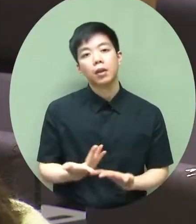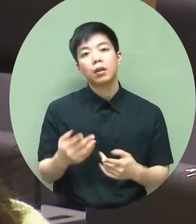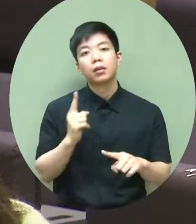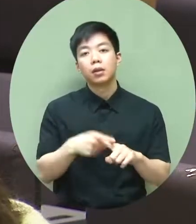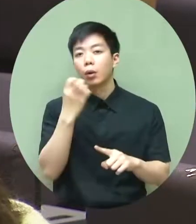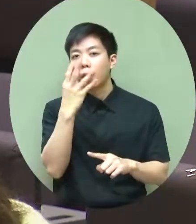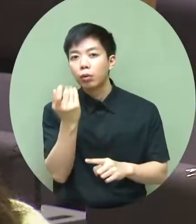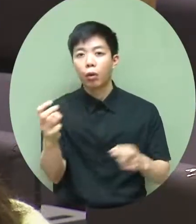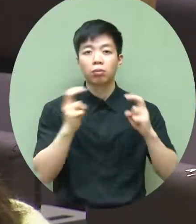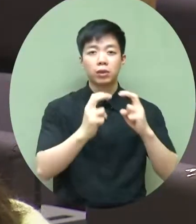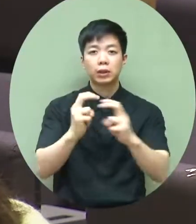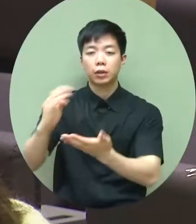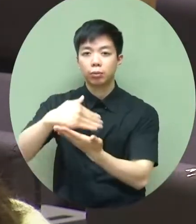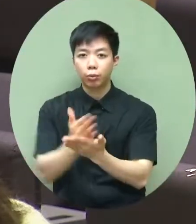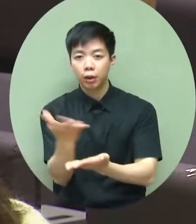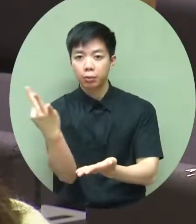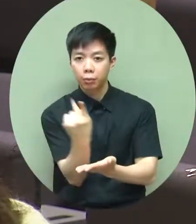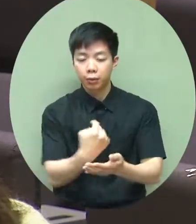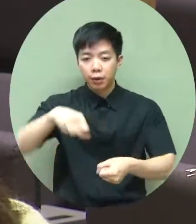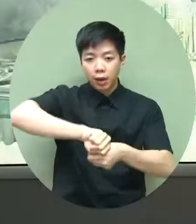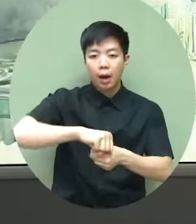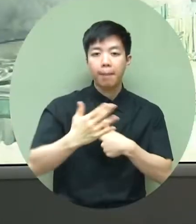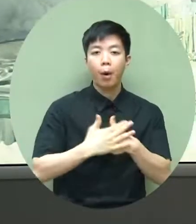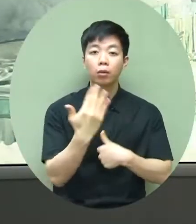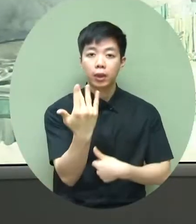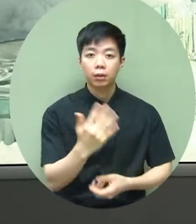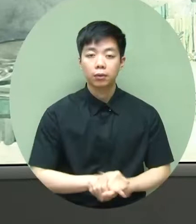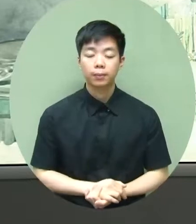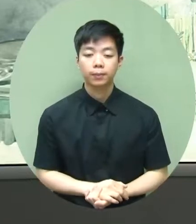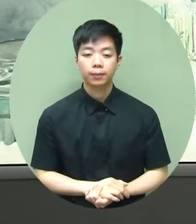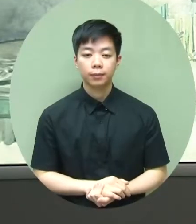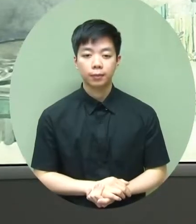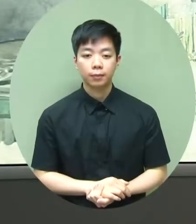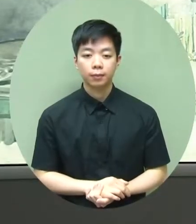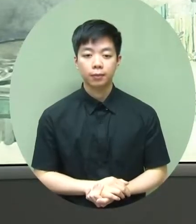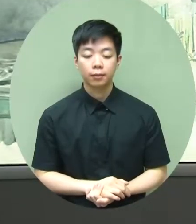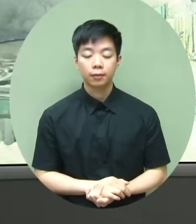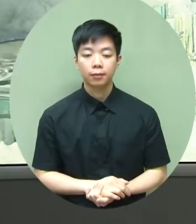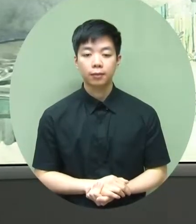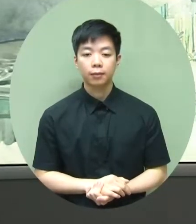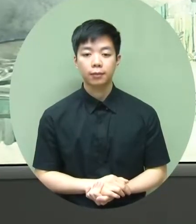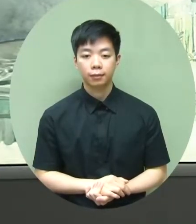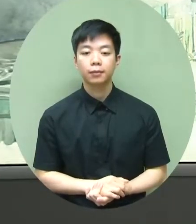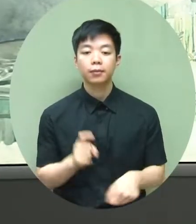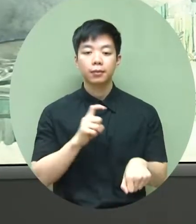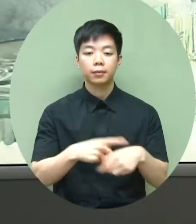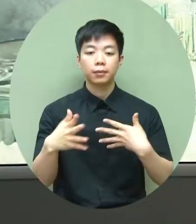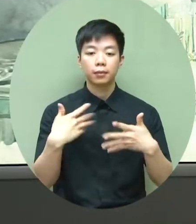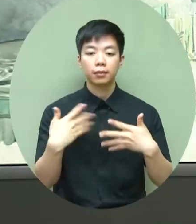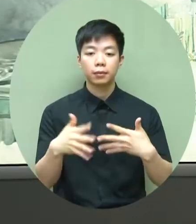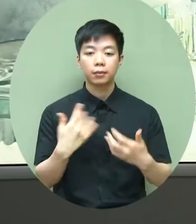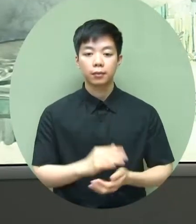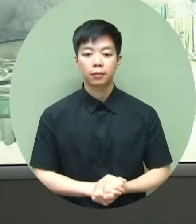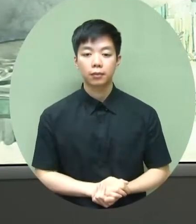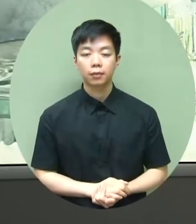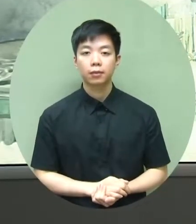is cancelled, then how much help will there be to the frequency of service? Thank you. Okay, let me first